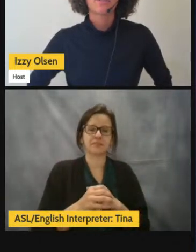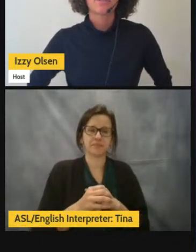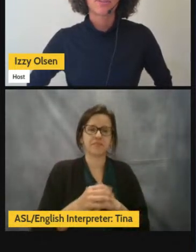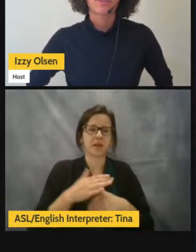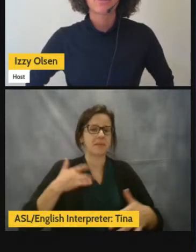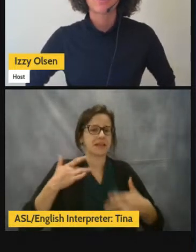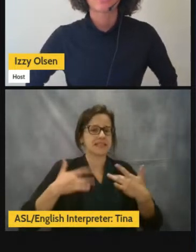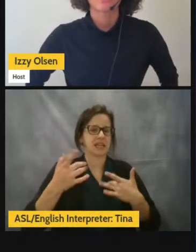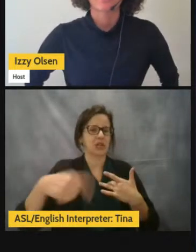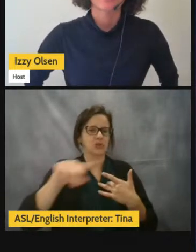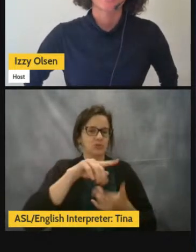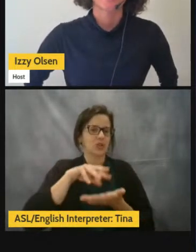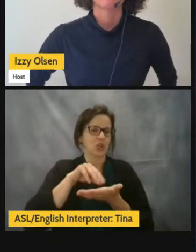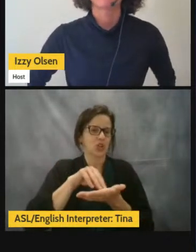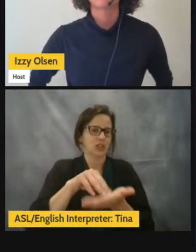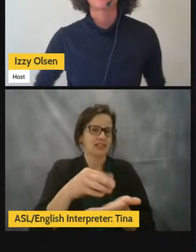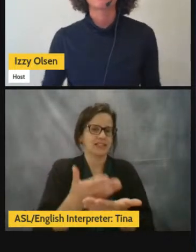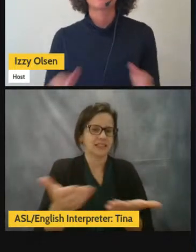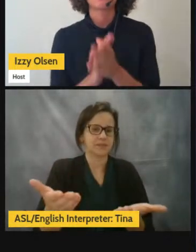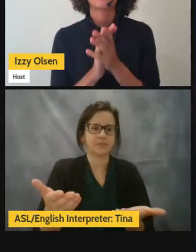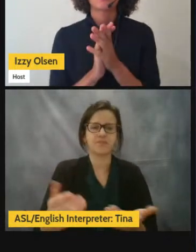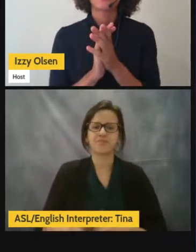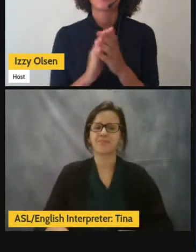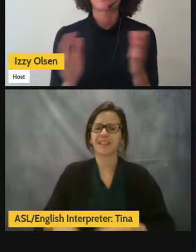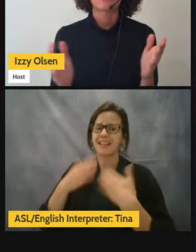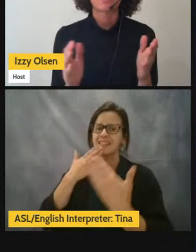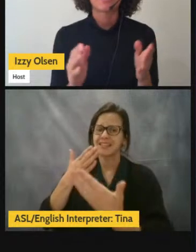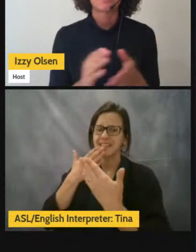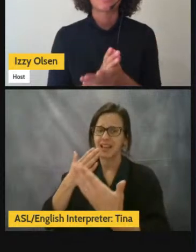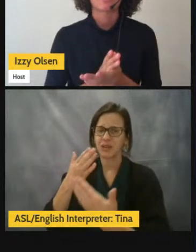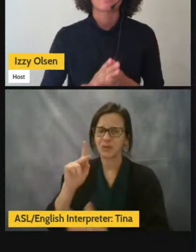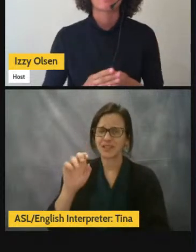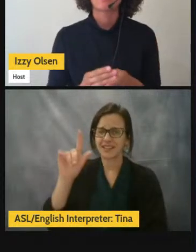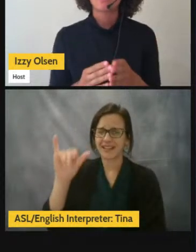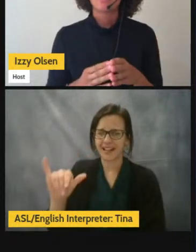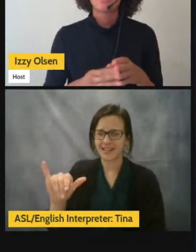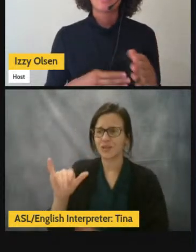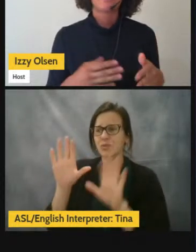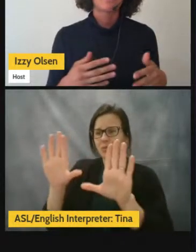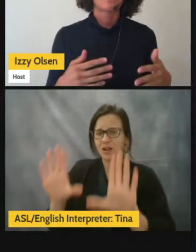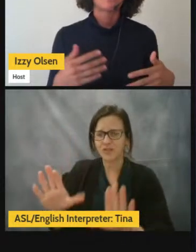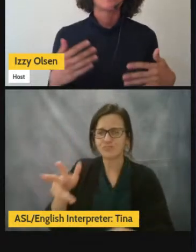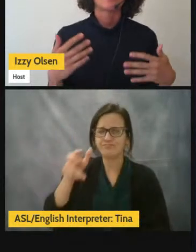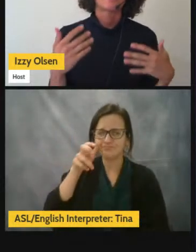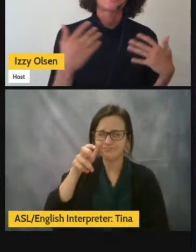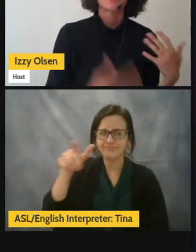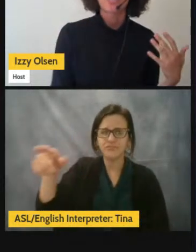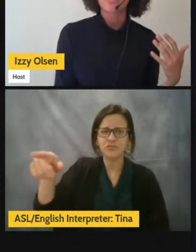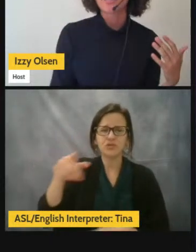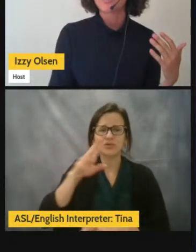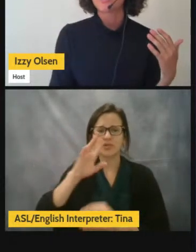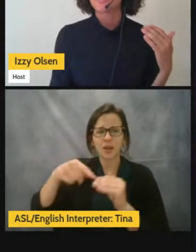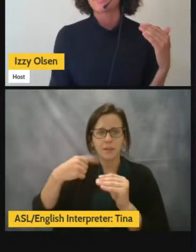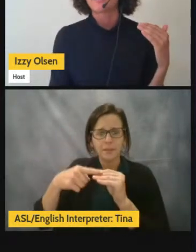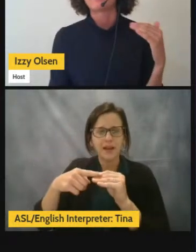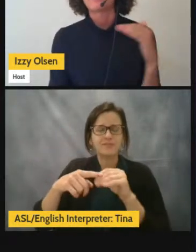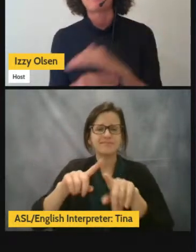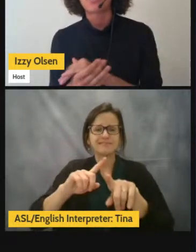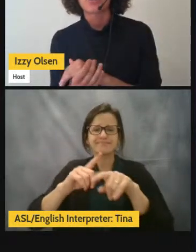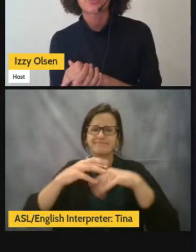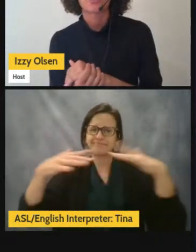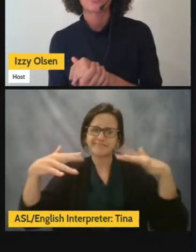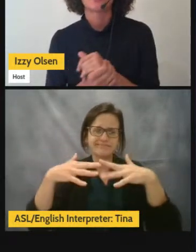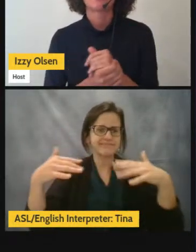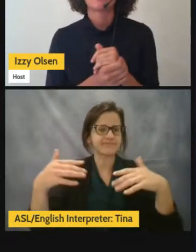Thank you so much, Kelly. It's been so wonderful to hear you talk about the differences between sex and gender and how to